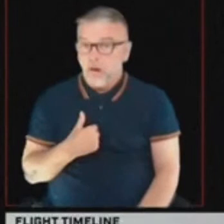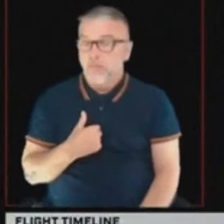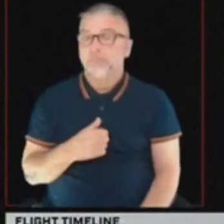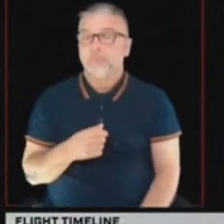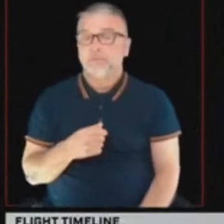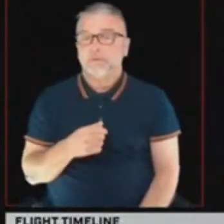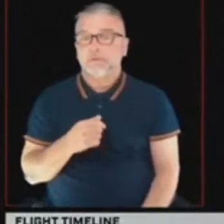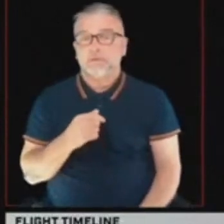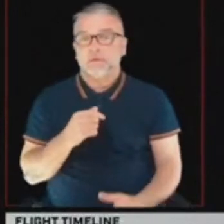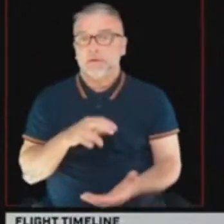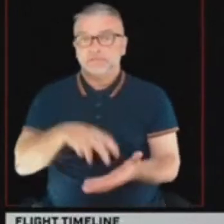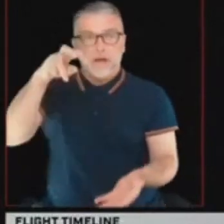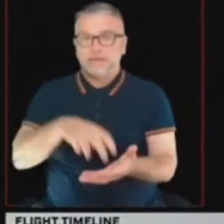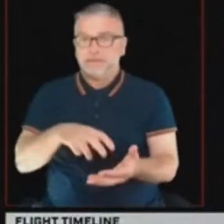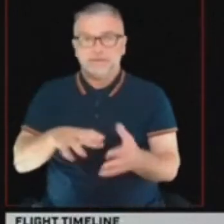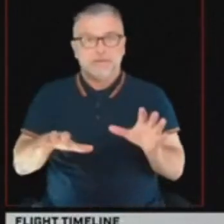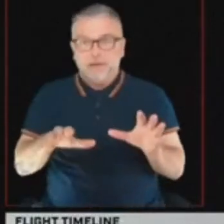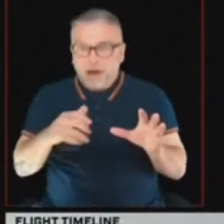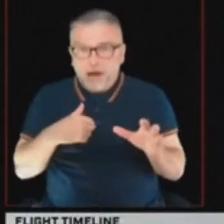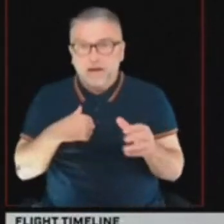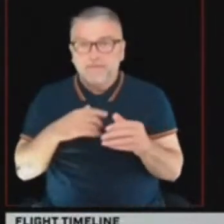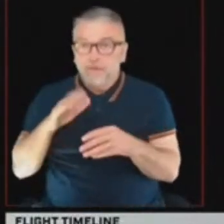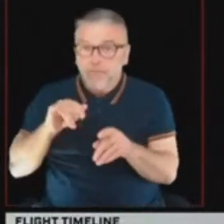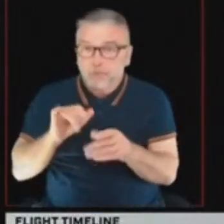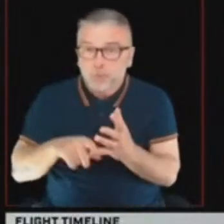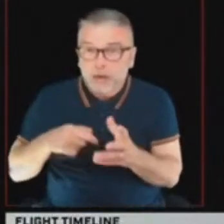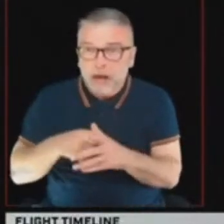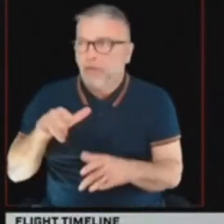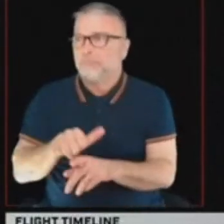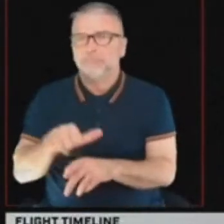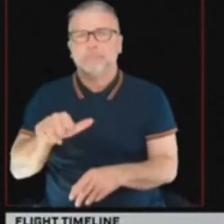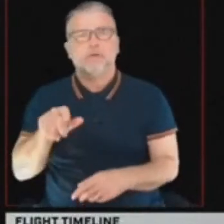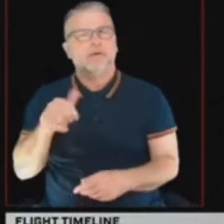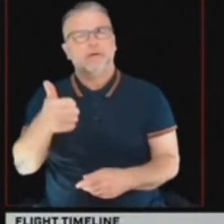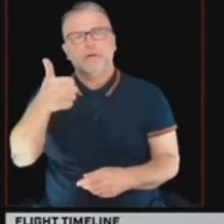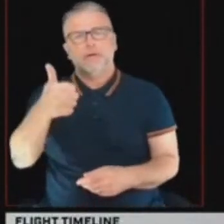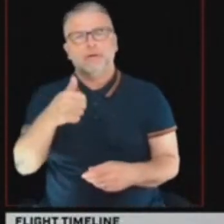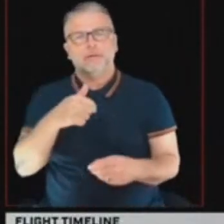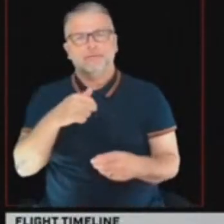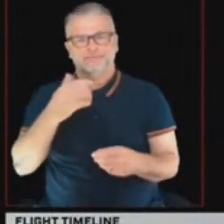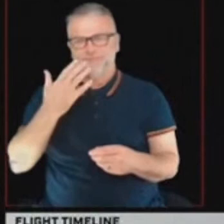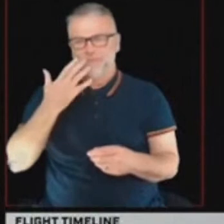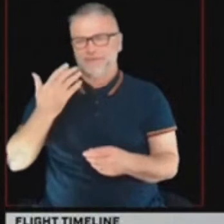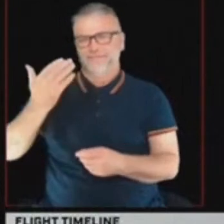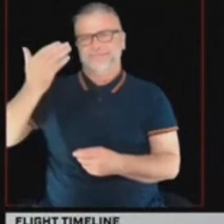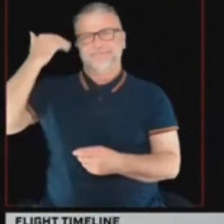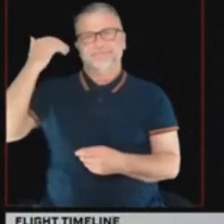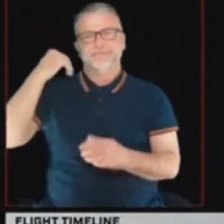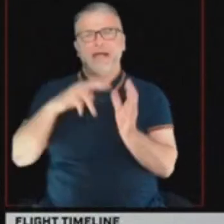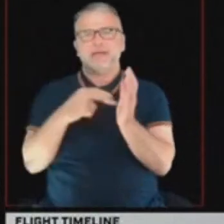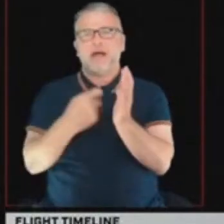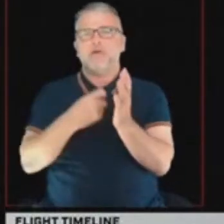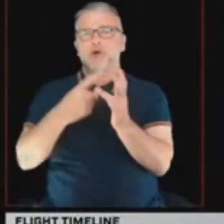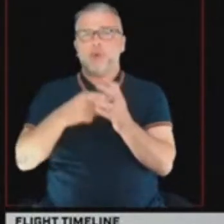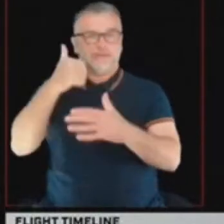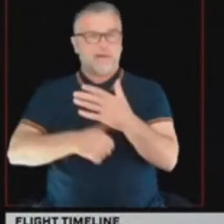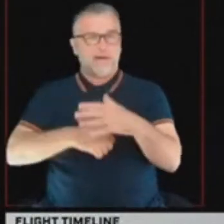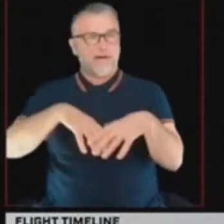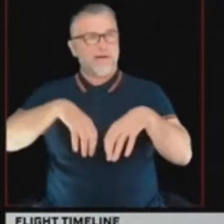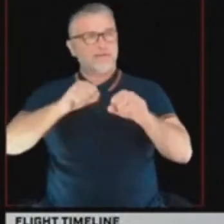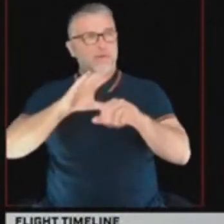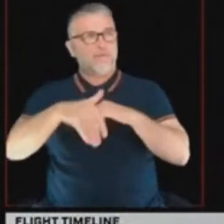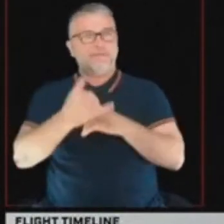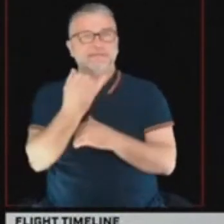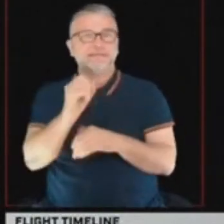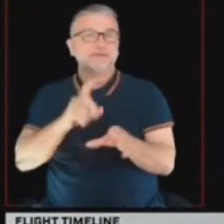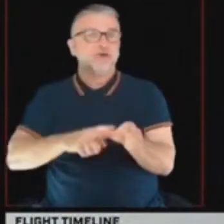absolute excitement. Since the very existence of the NRO started over 60 years ago, we've